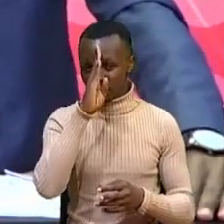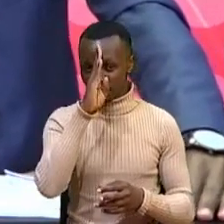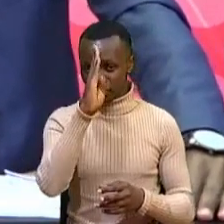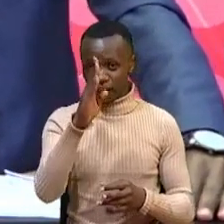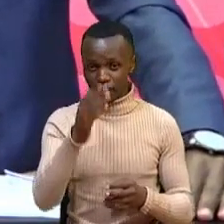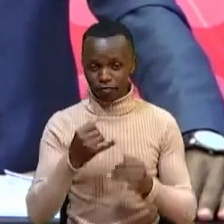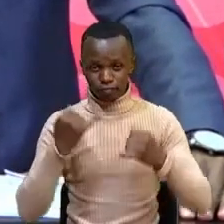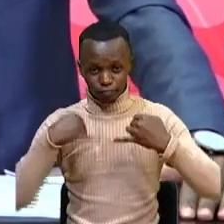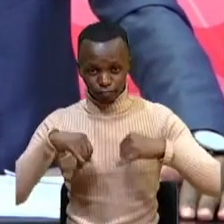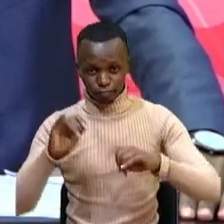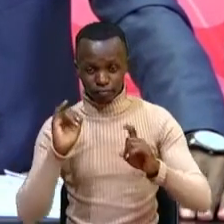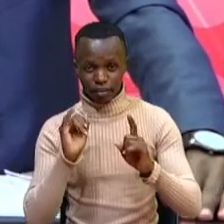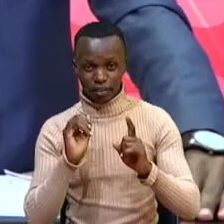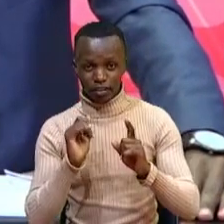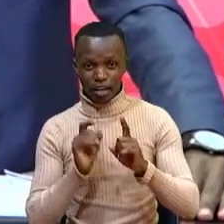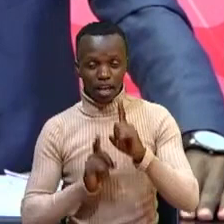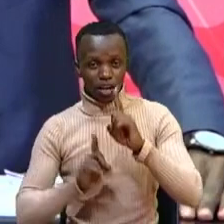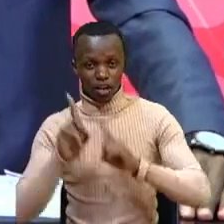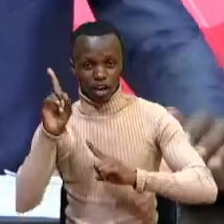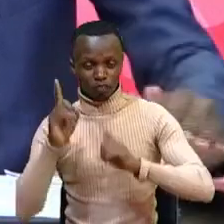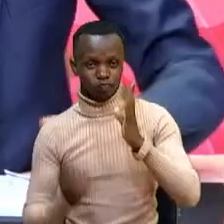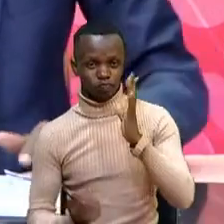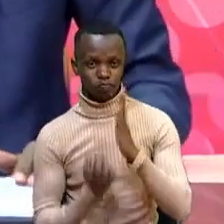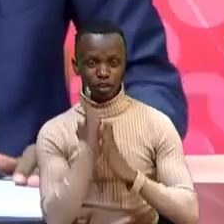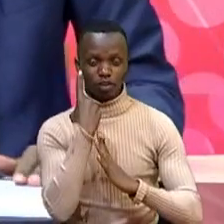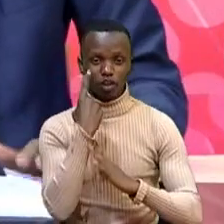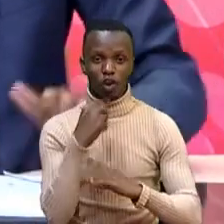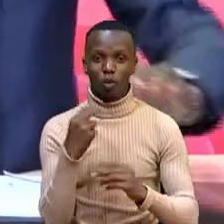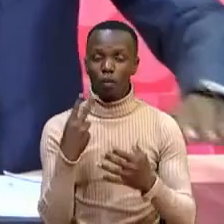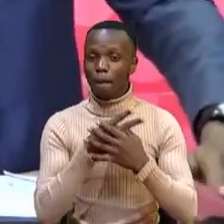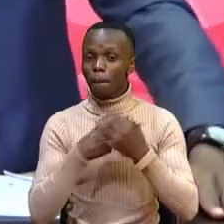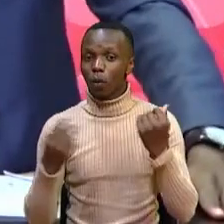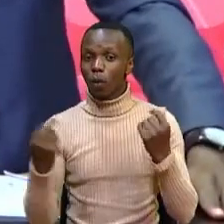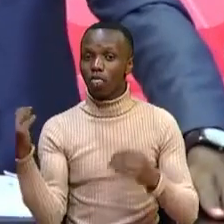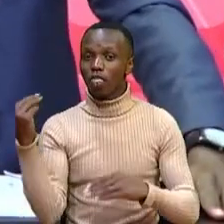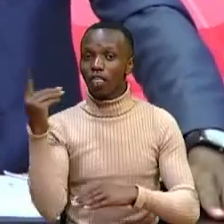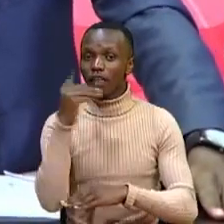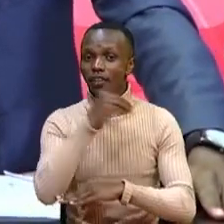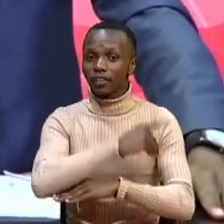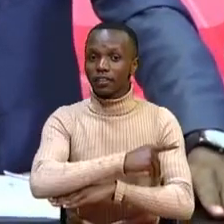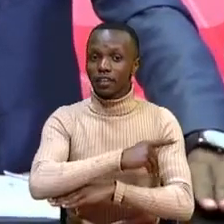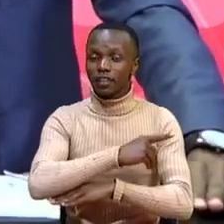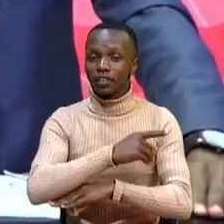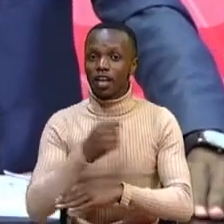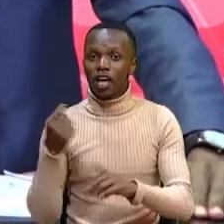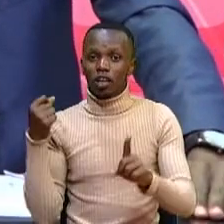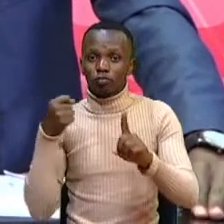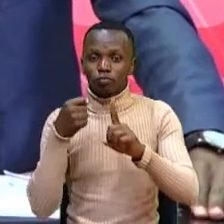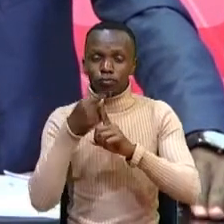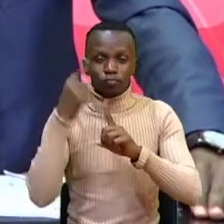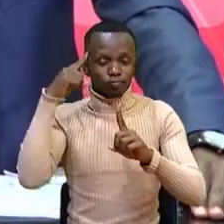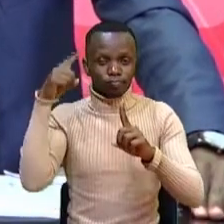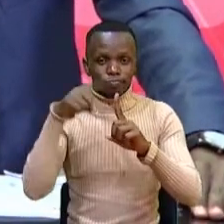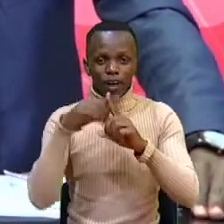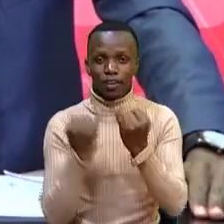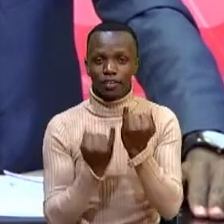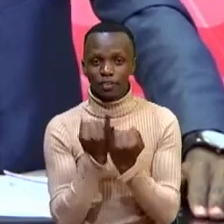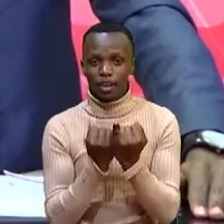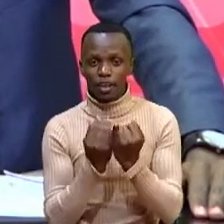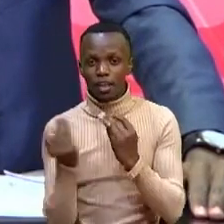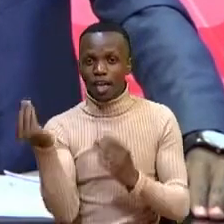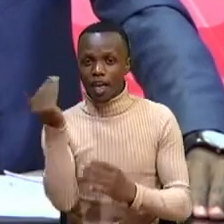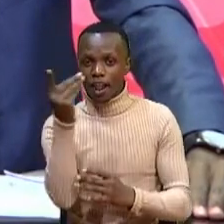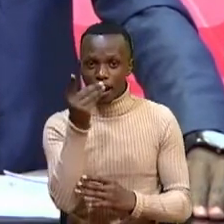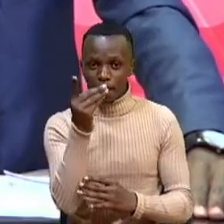super large multiple rocket launchers on both days, with three shells precisely hitting a target on Saturday to demonstrate